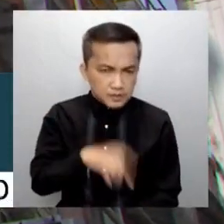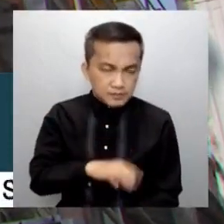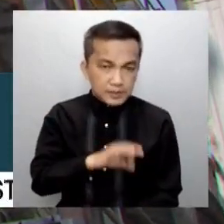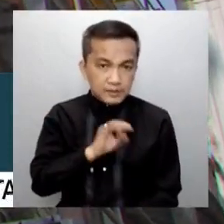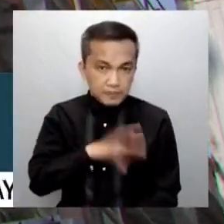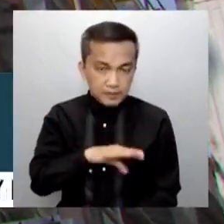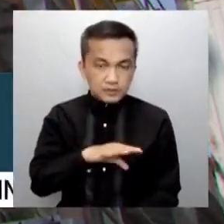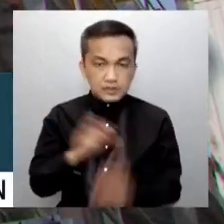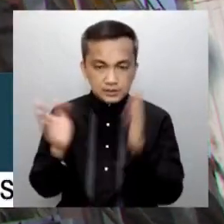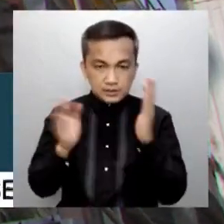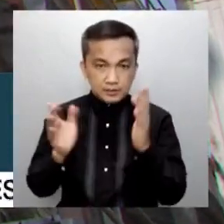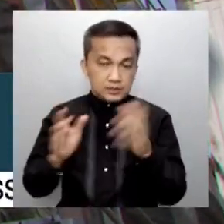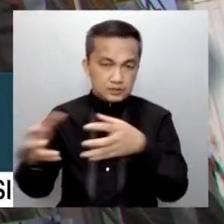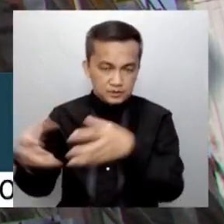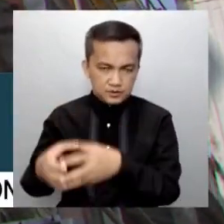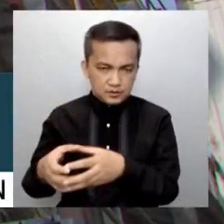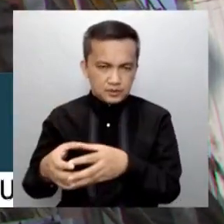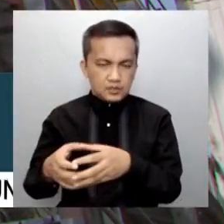well as